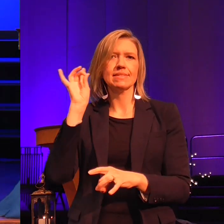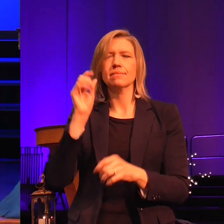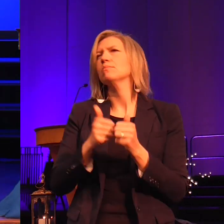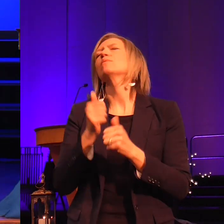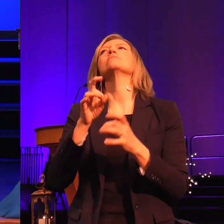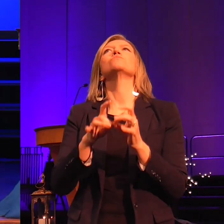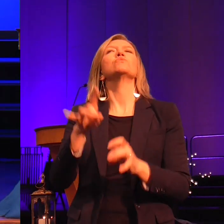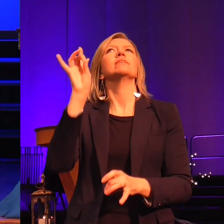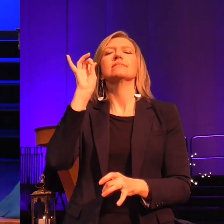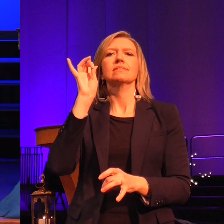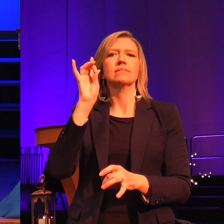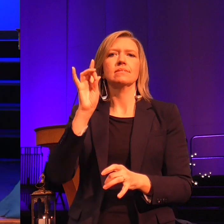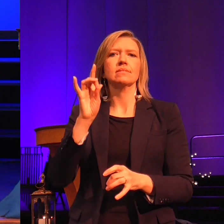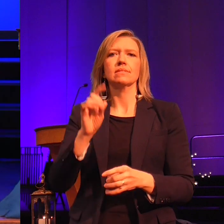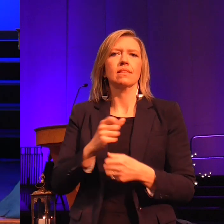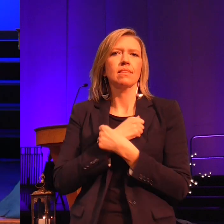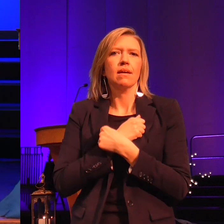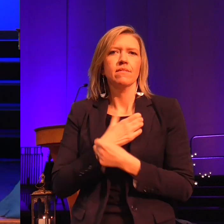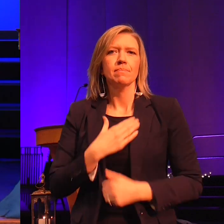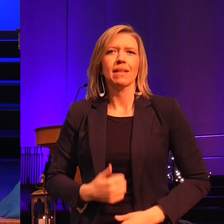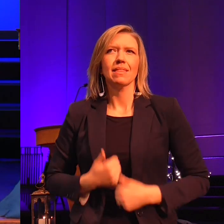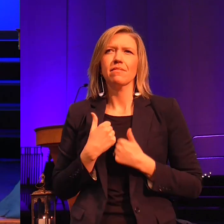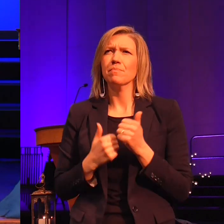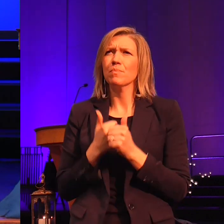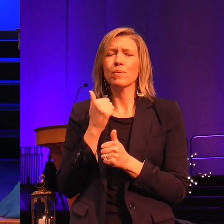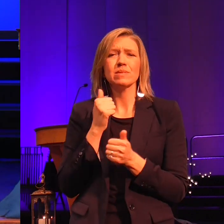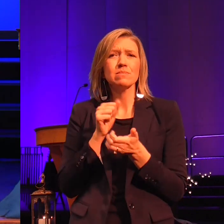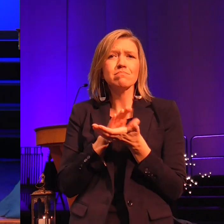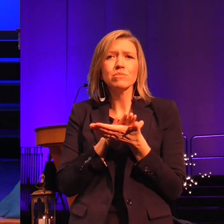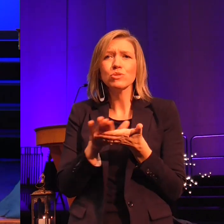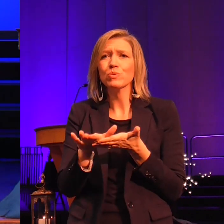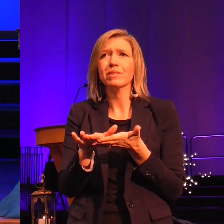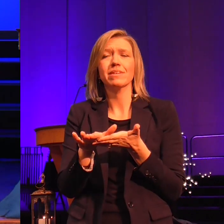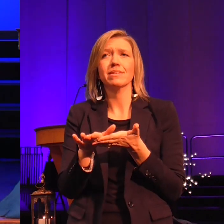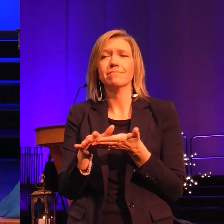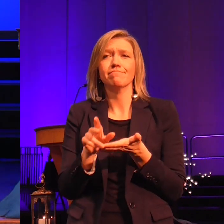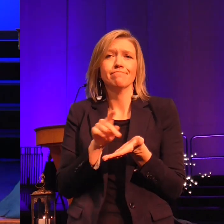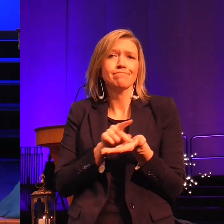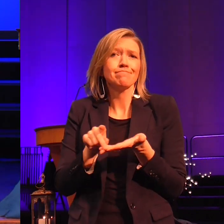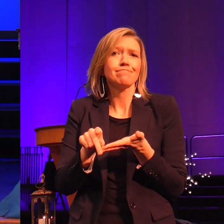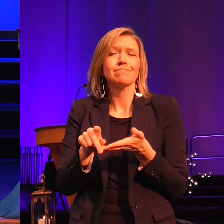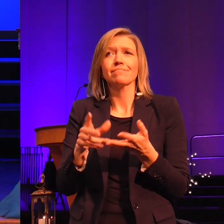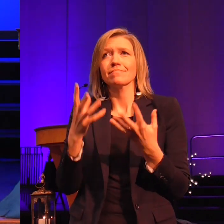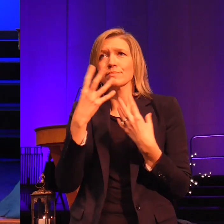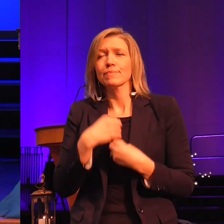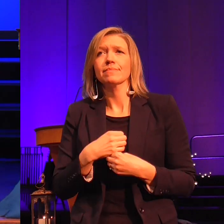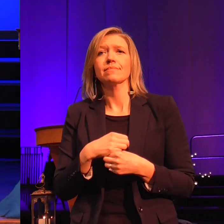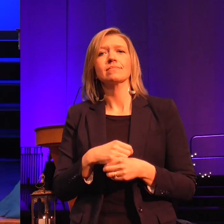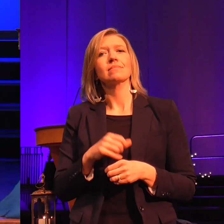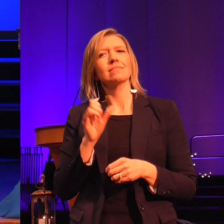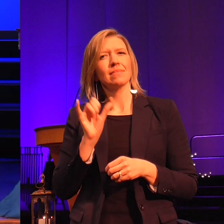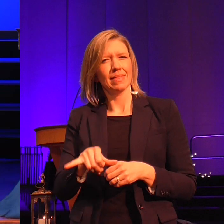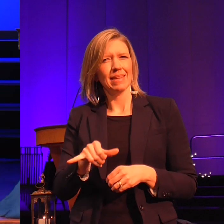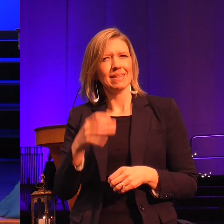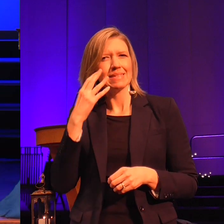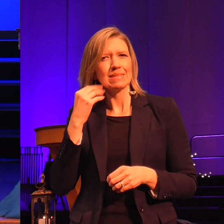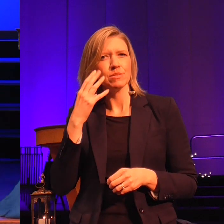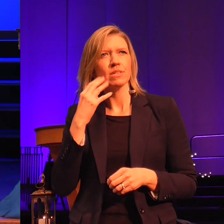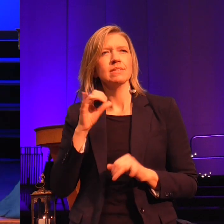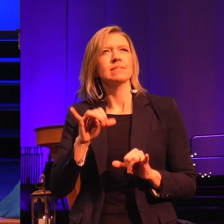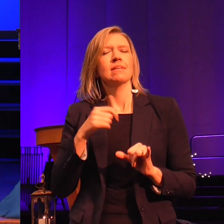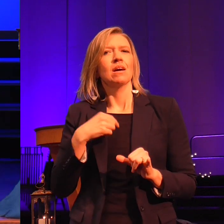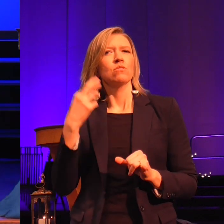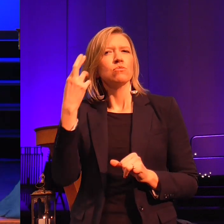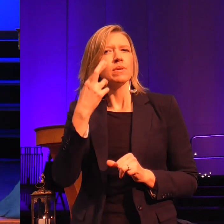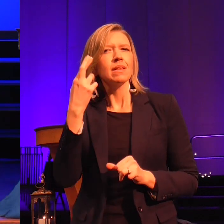in my life, the most pure love in my life. And what that did for me is it made me realize if I, little old